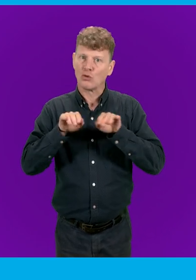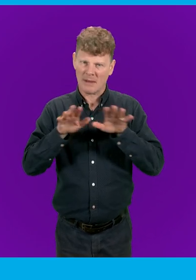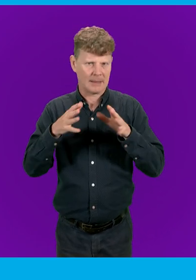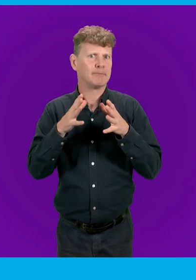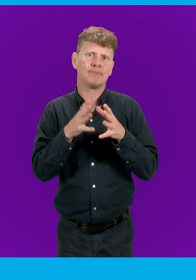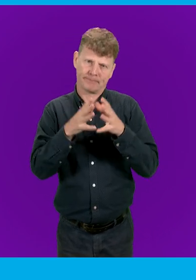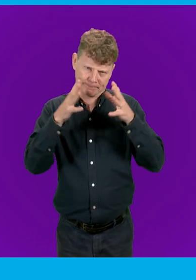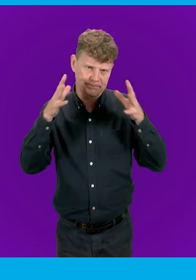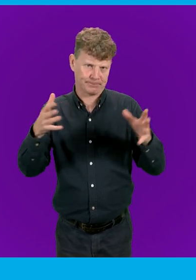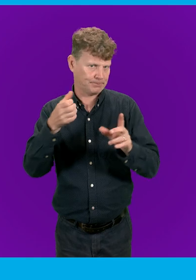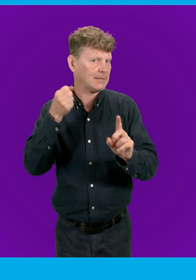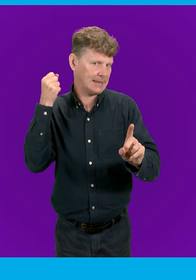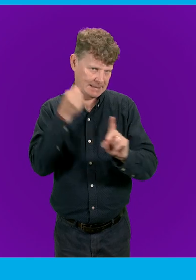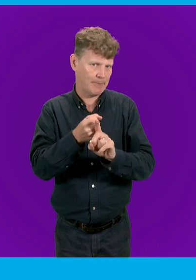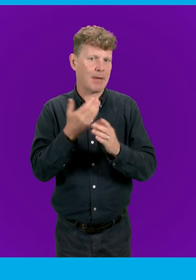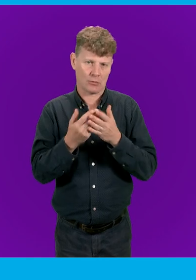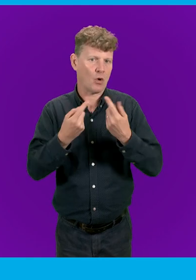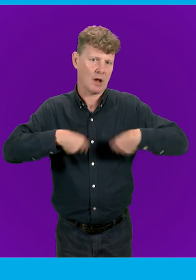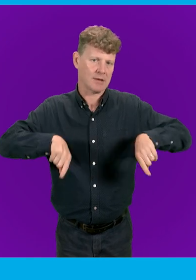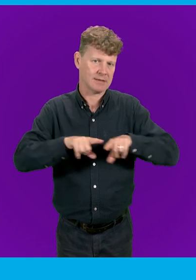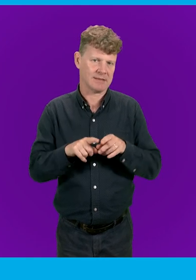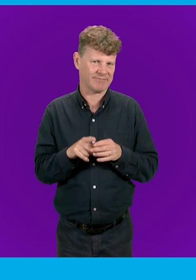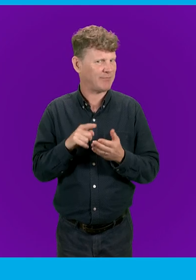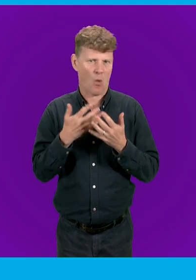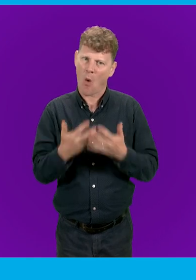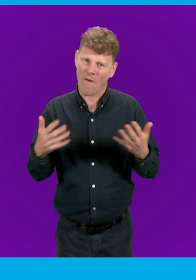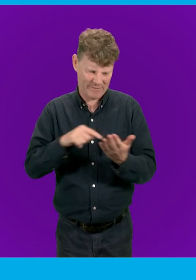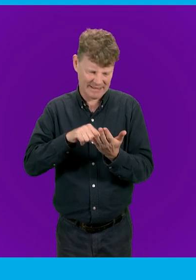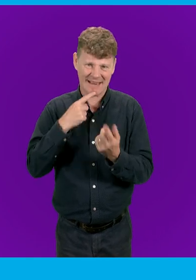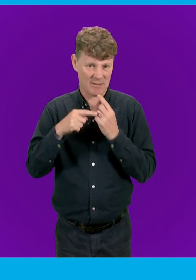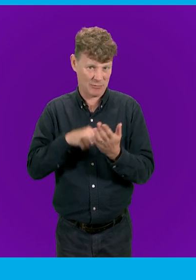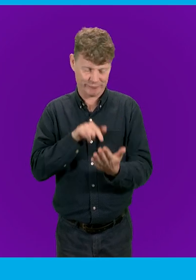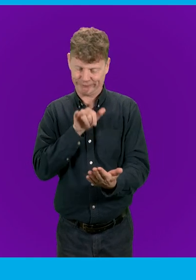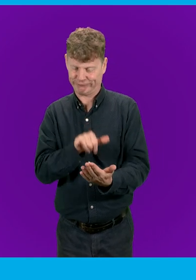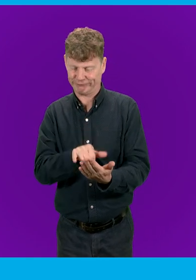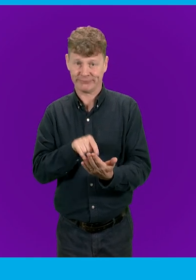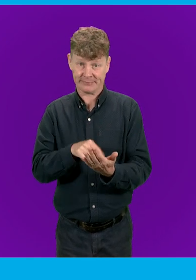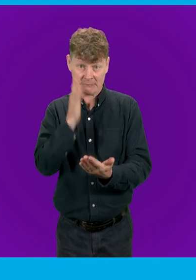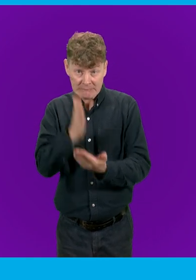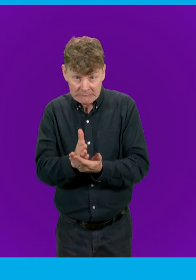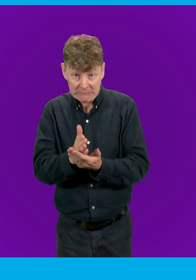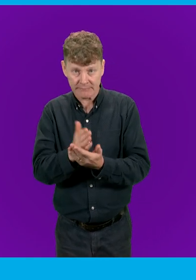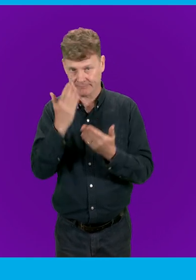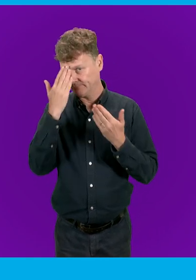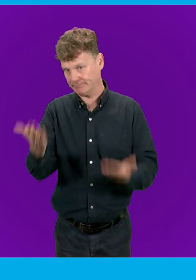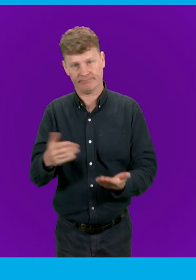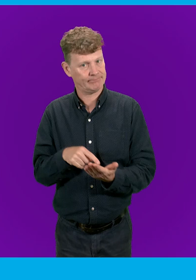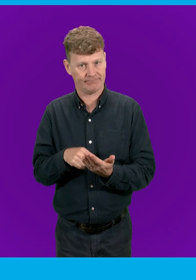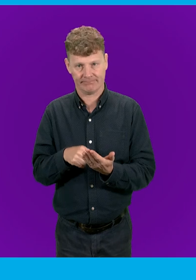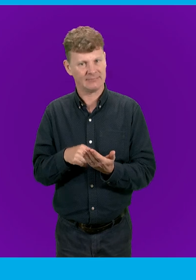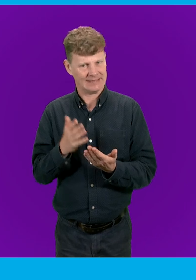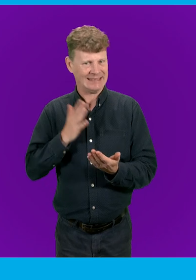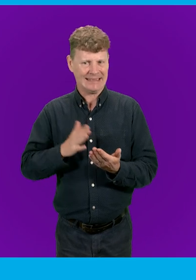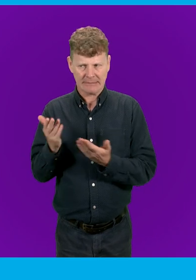largely, and I think that quite often it's not accurate or you don't know if you can trust it. So you do want to have these things